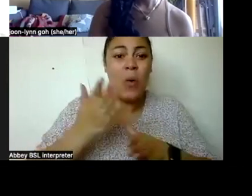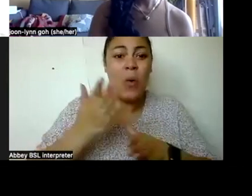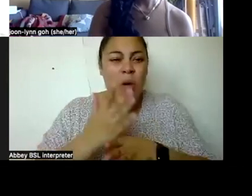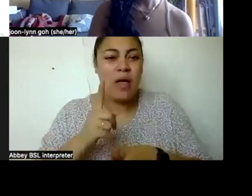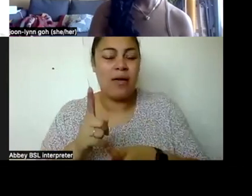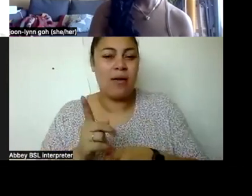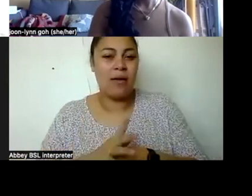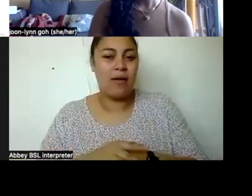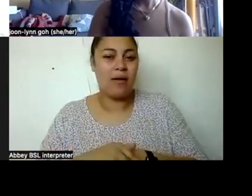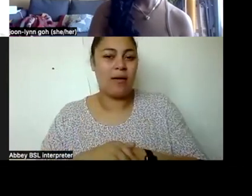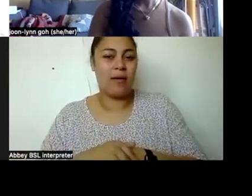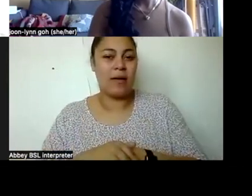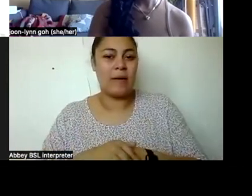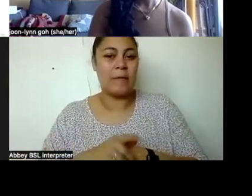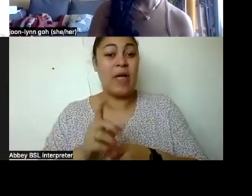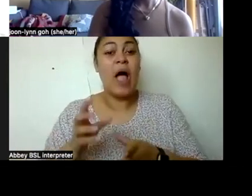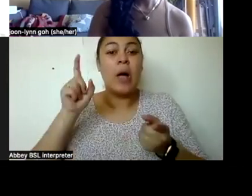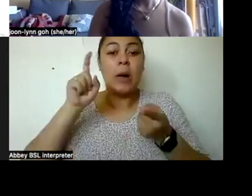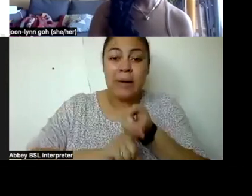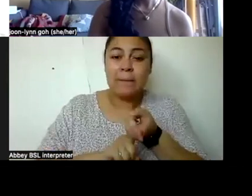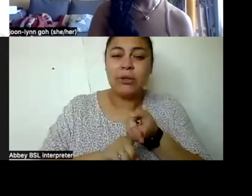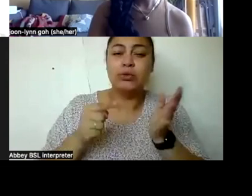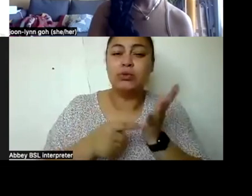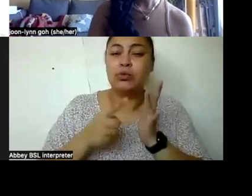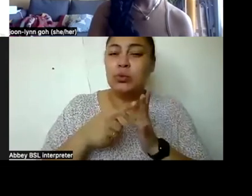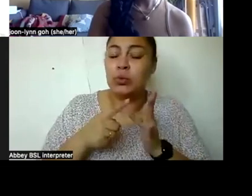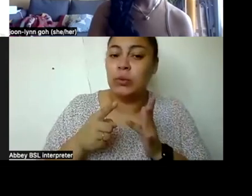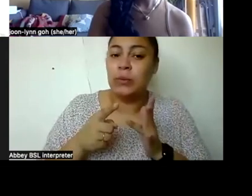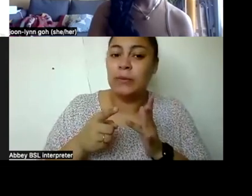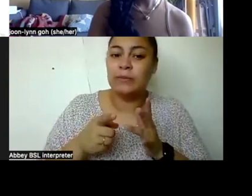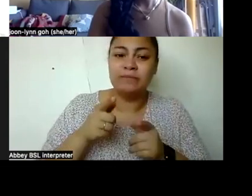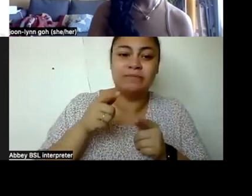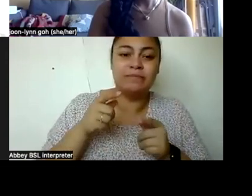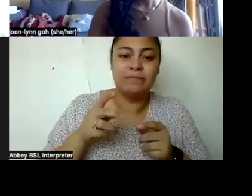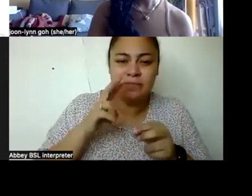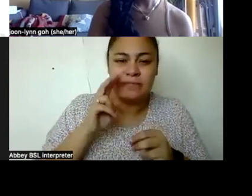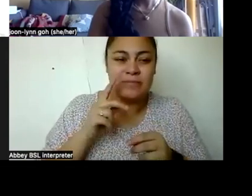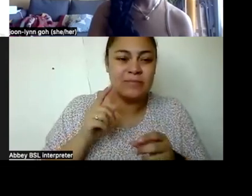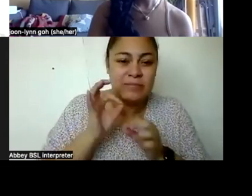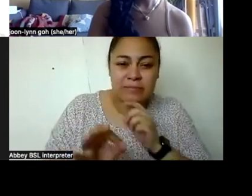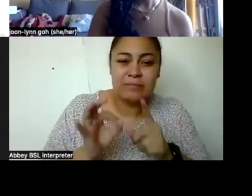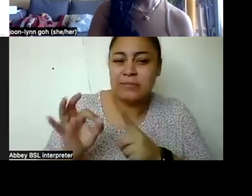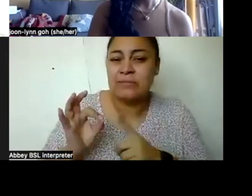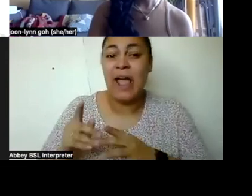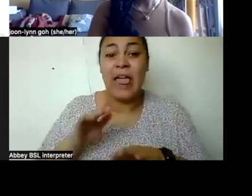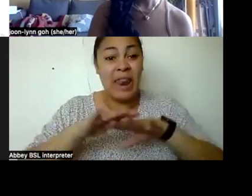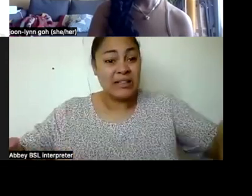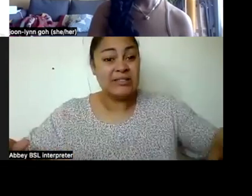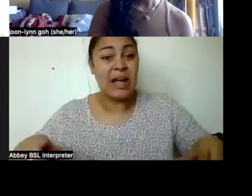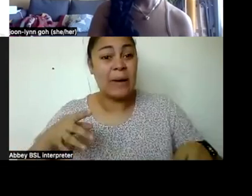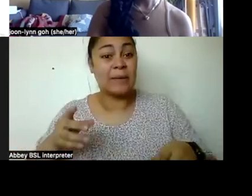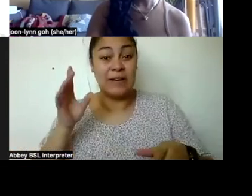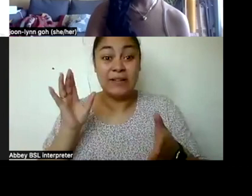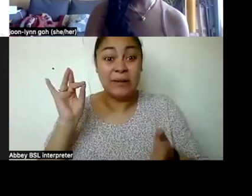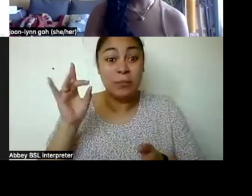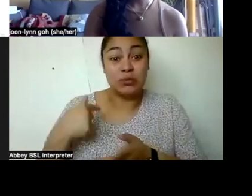So that commitment to, interrogating that landscape is really vital for us. And also our